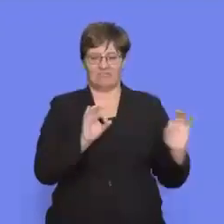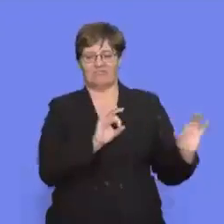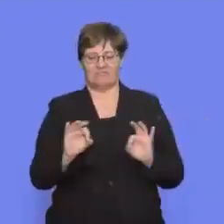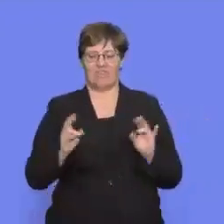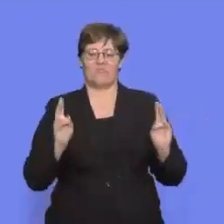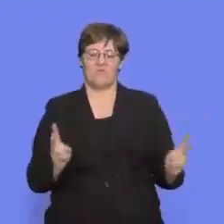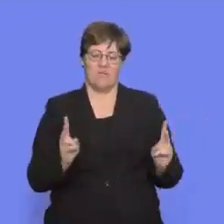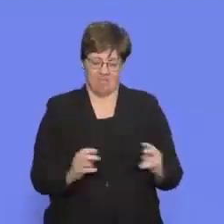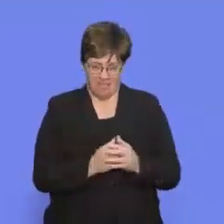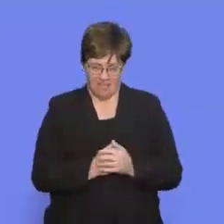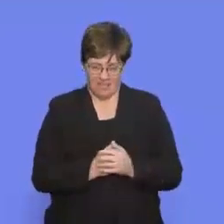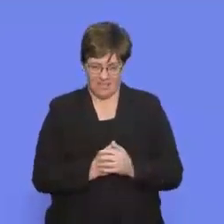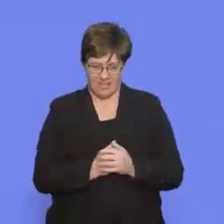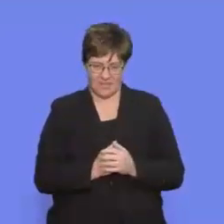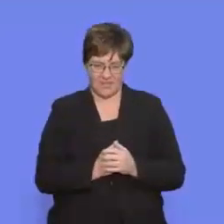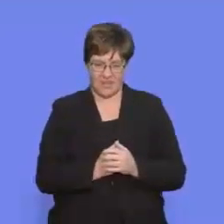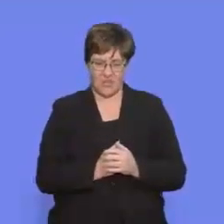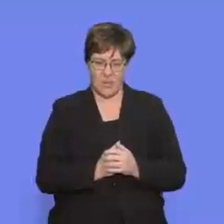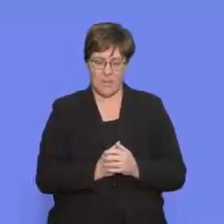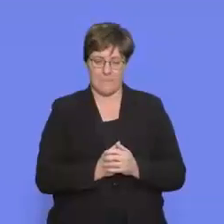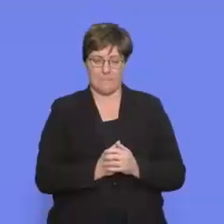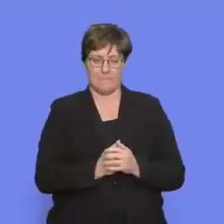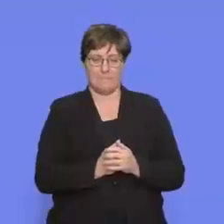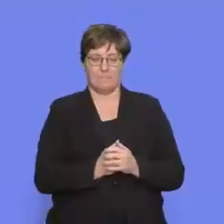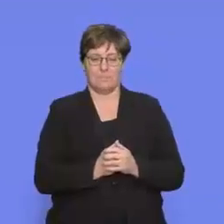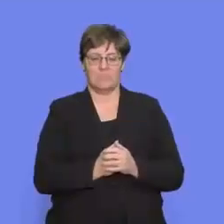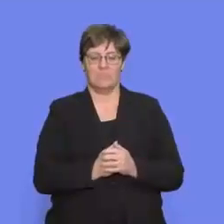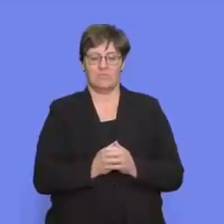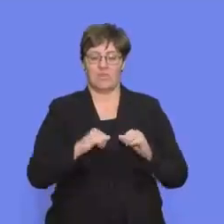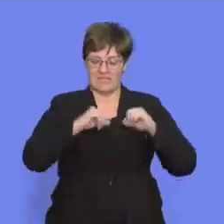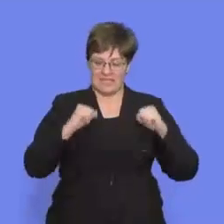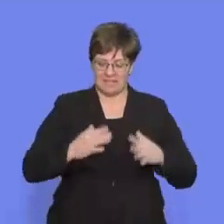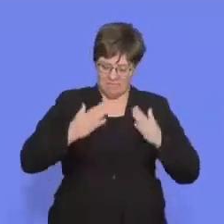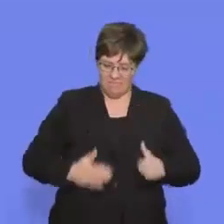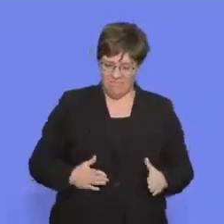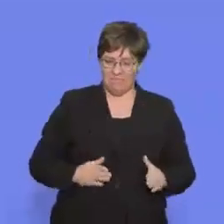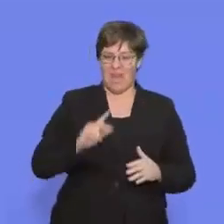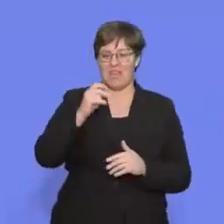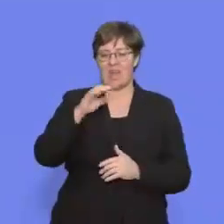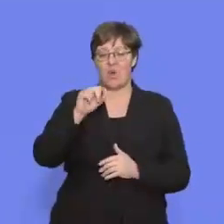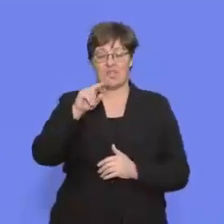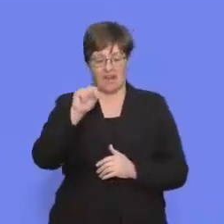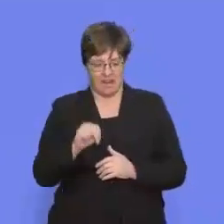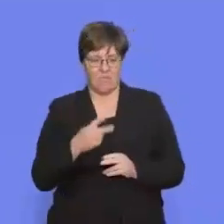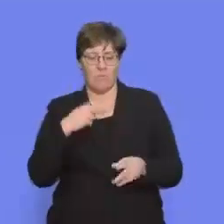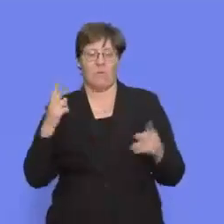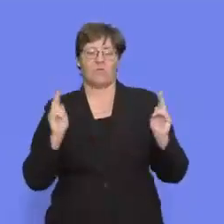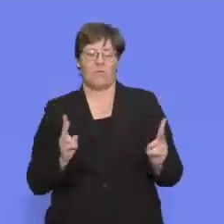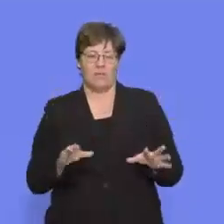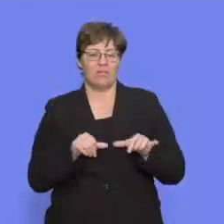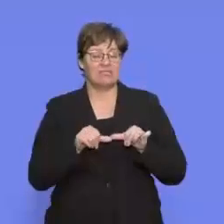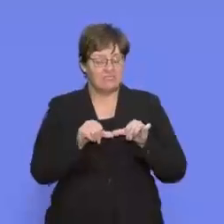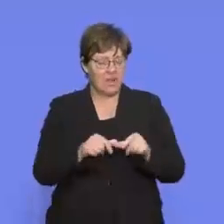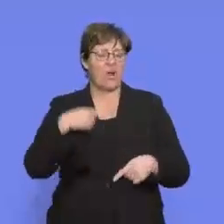system normal. And then the cycle continues like that, because when we started here, we said it